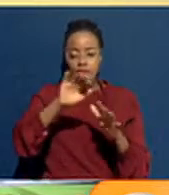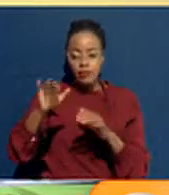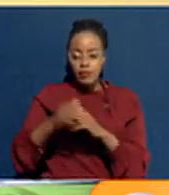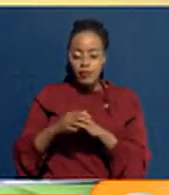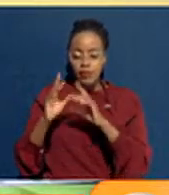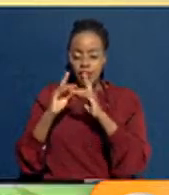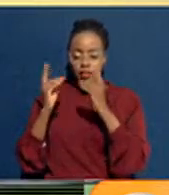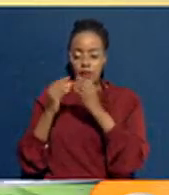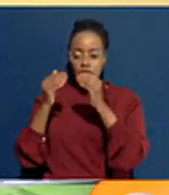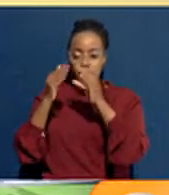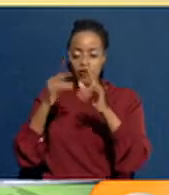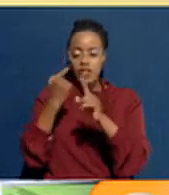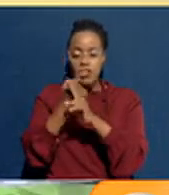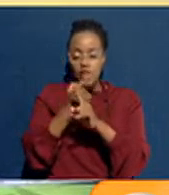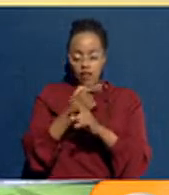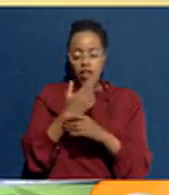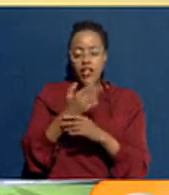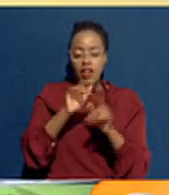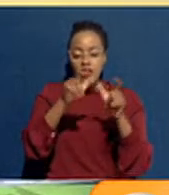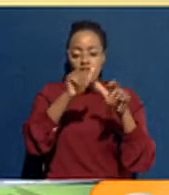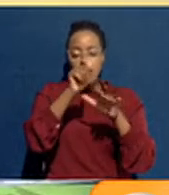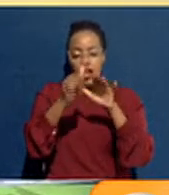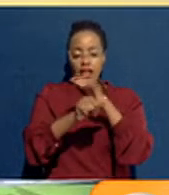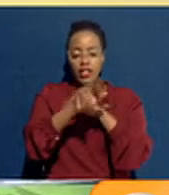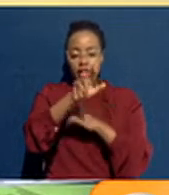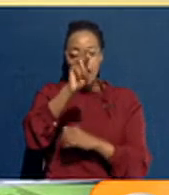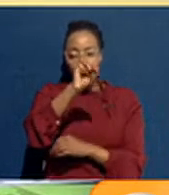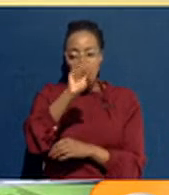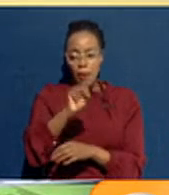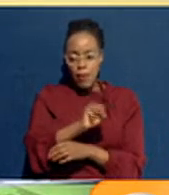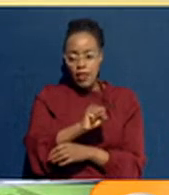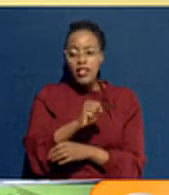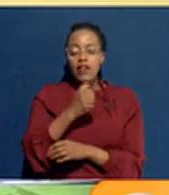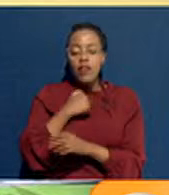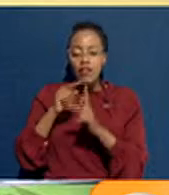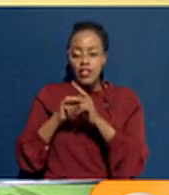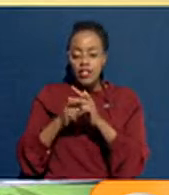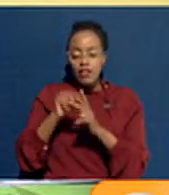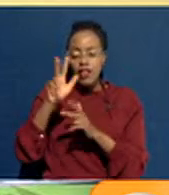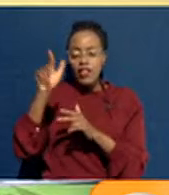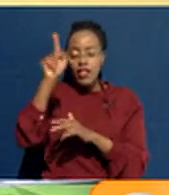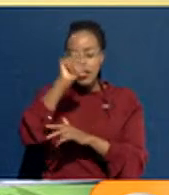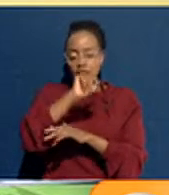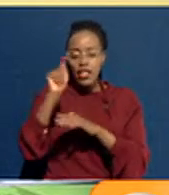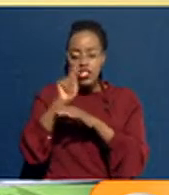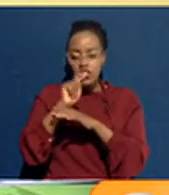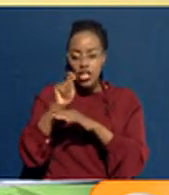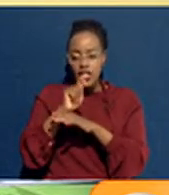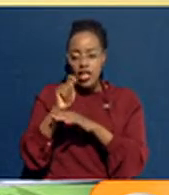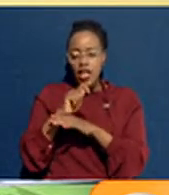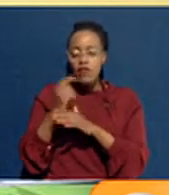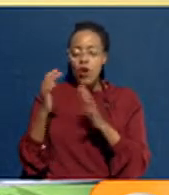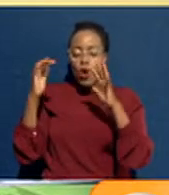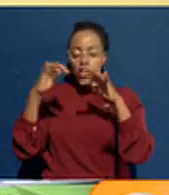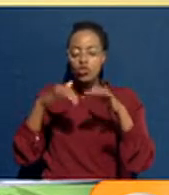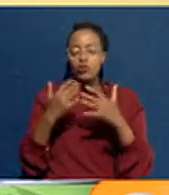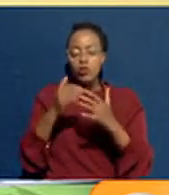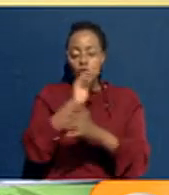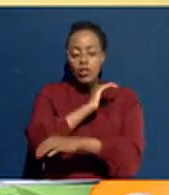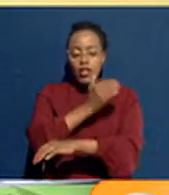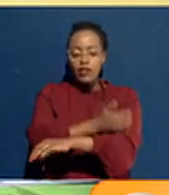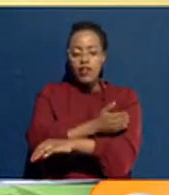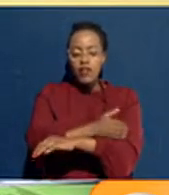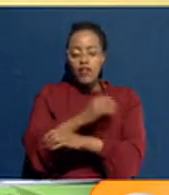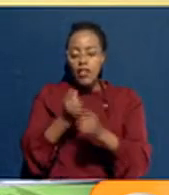Departmental heads from different radio stations under the Royal Media Services table have begun a three-day training workshop aimed at building their capacity on